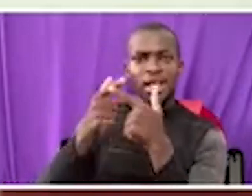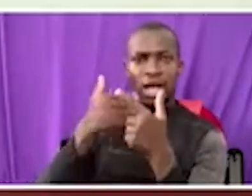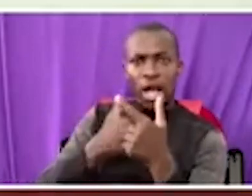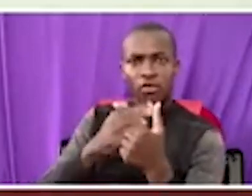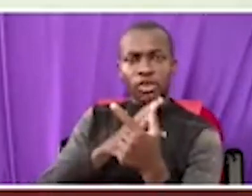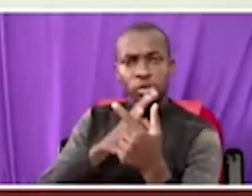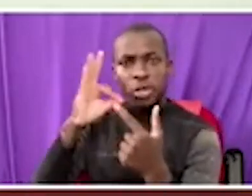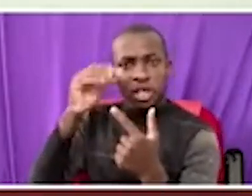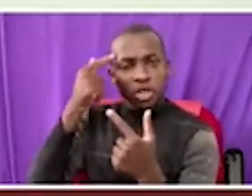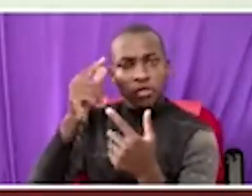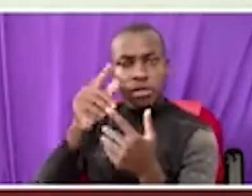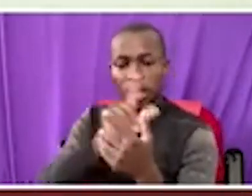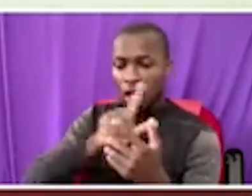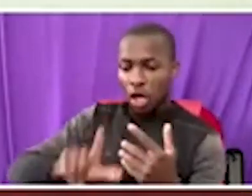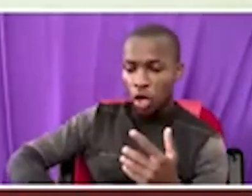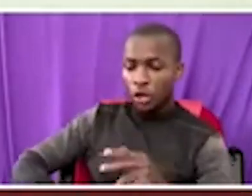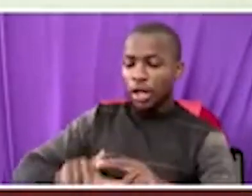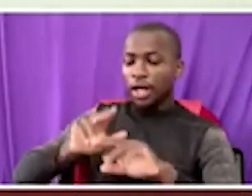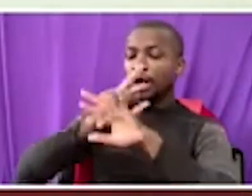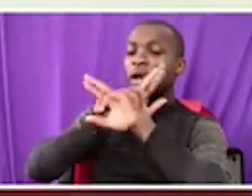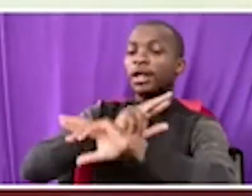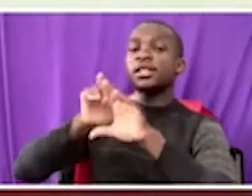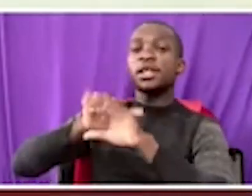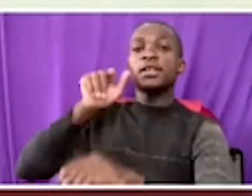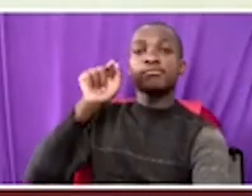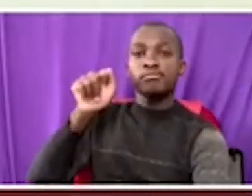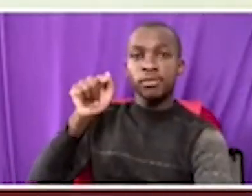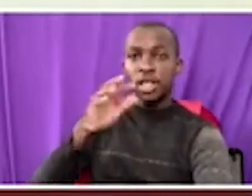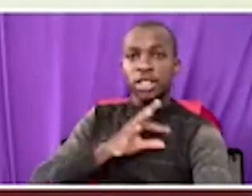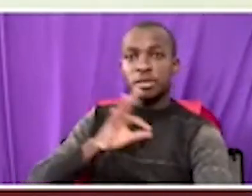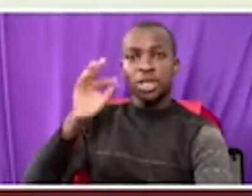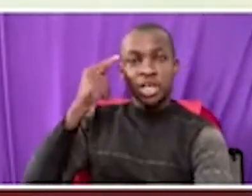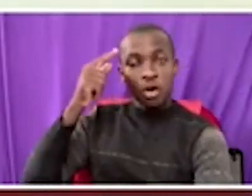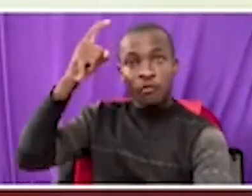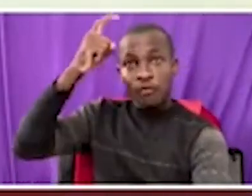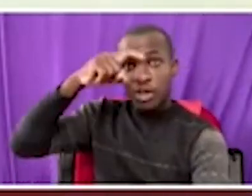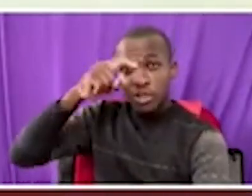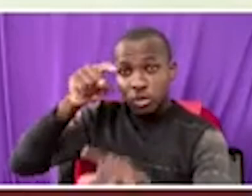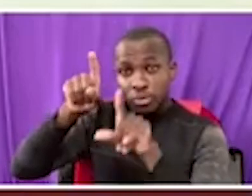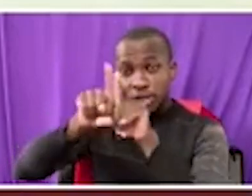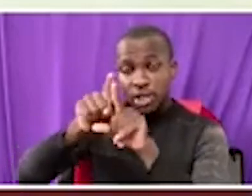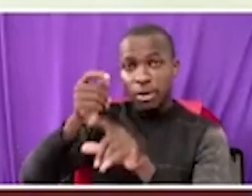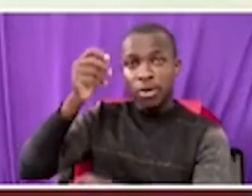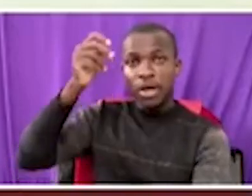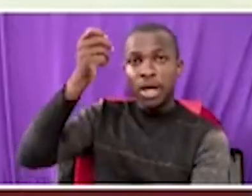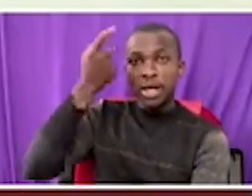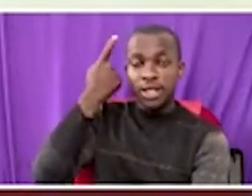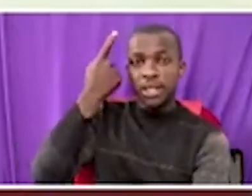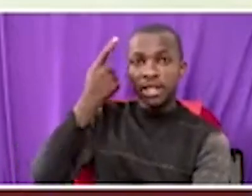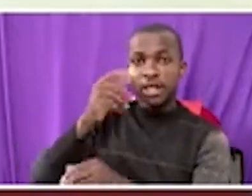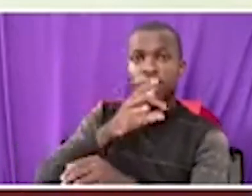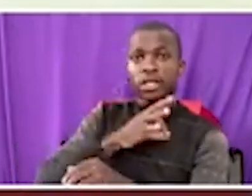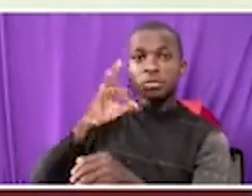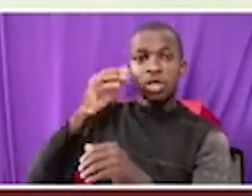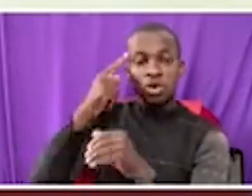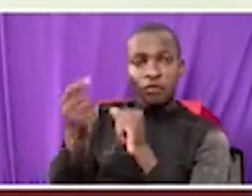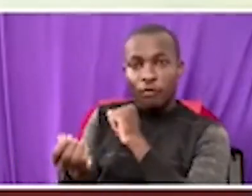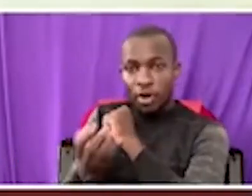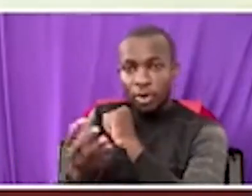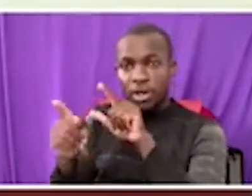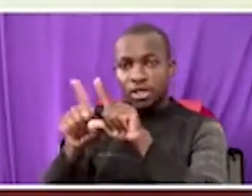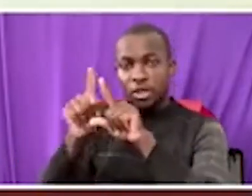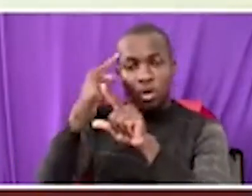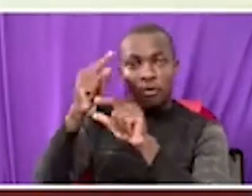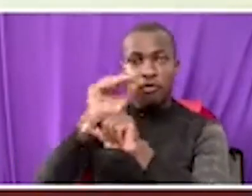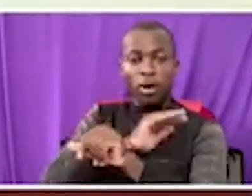the Spirit of the Lord will rest on him, the spirit of wisdom and understanding, the spirit of counsel and of power,